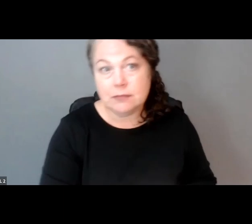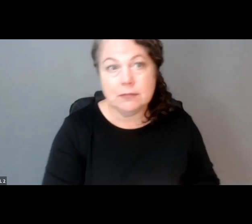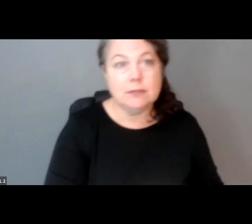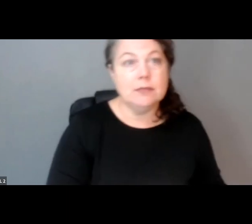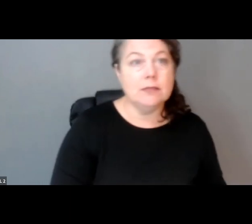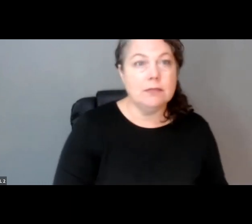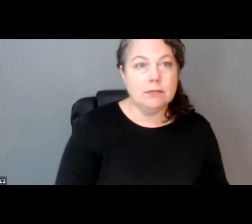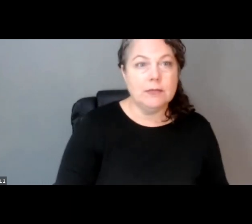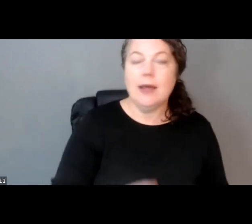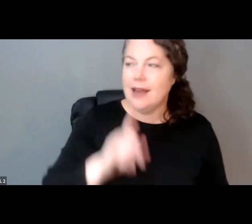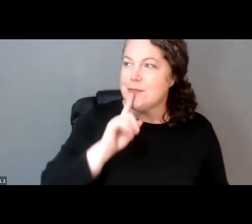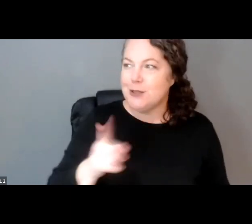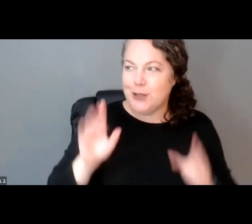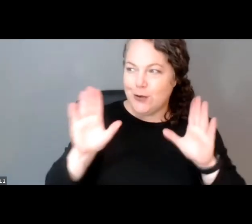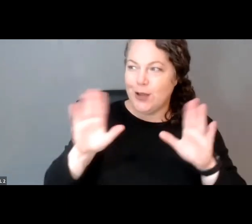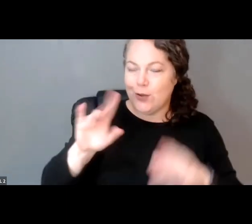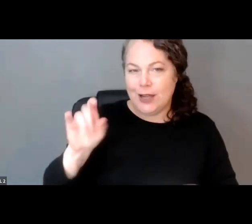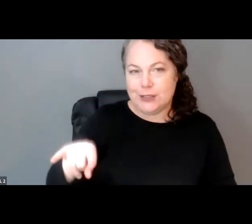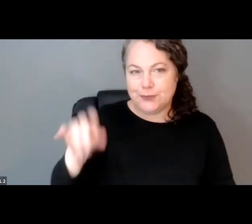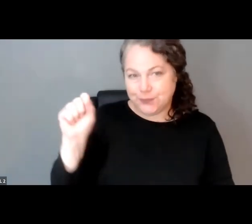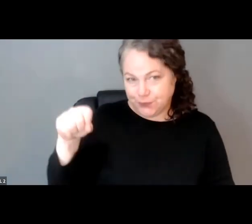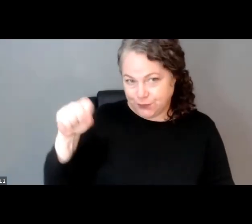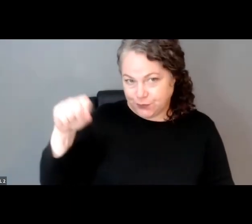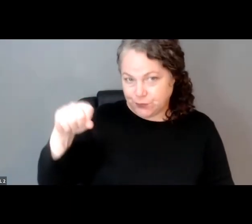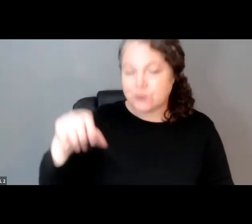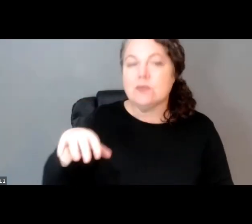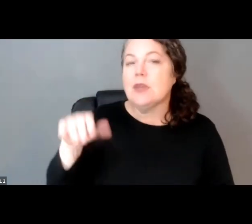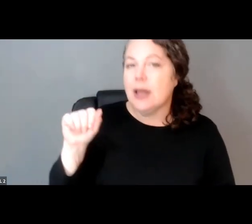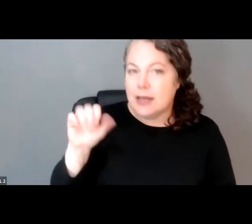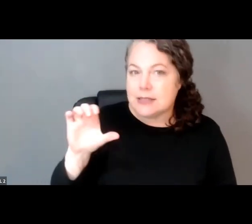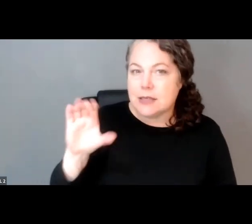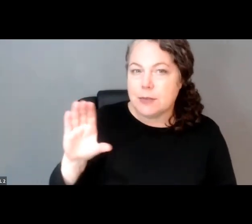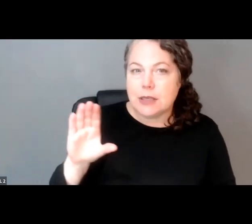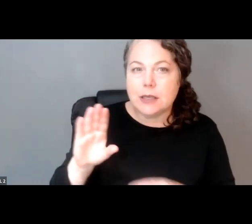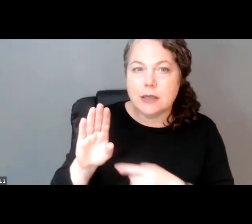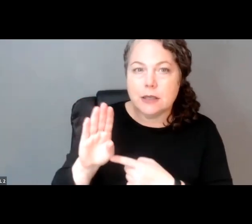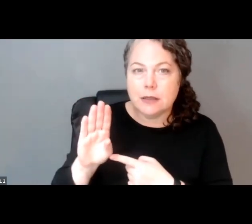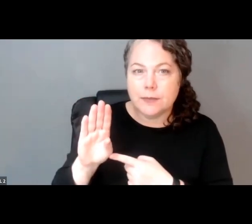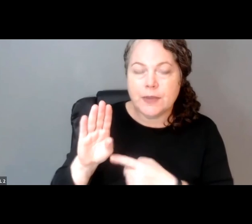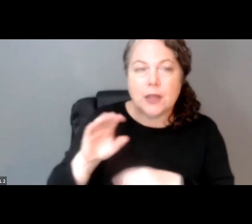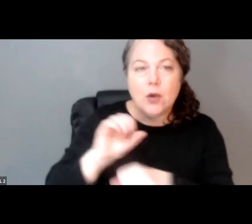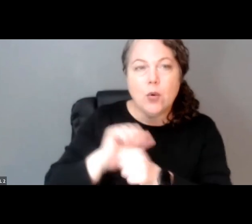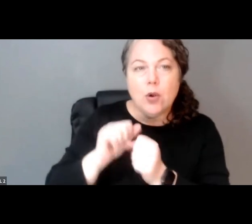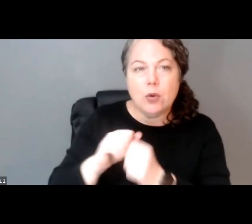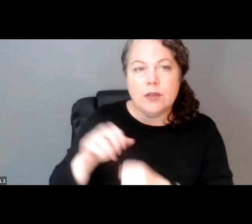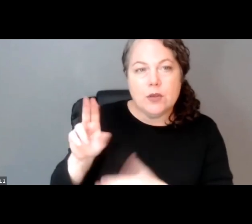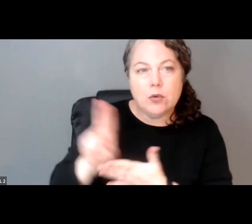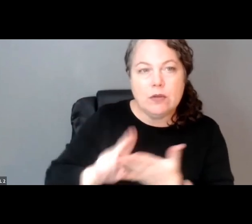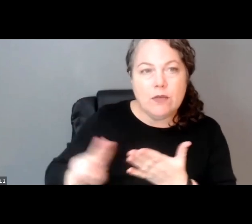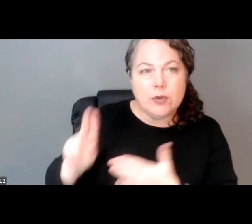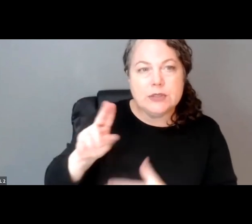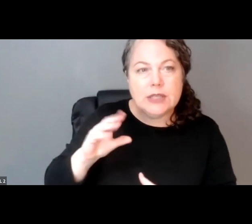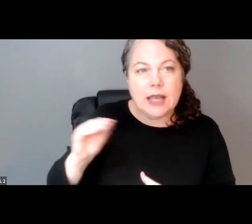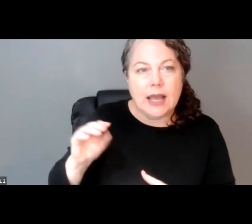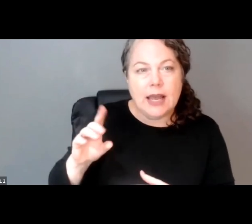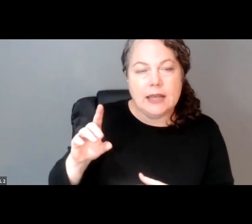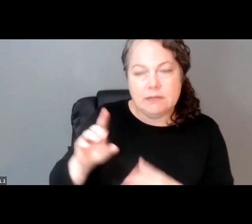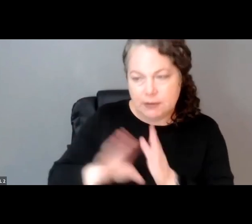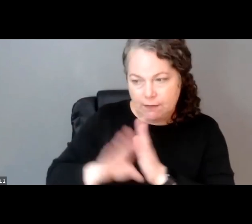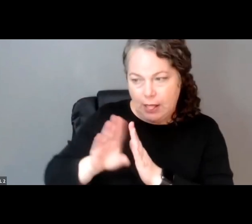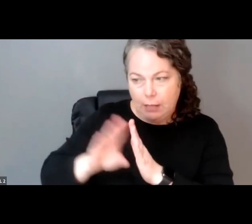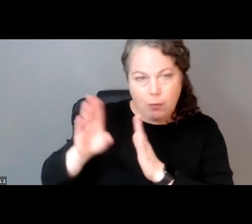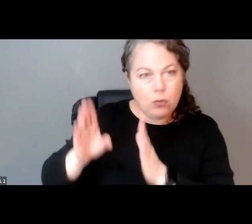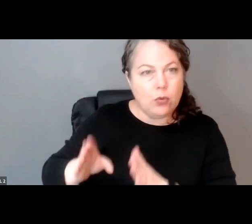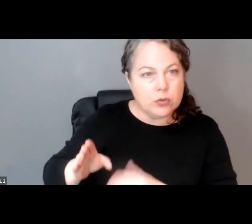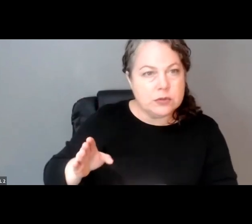Absolutely. What a great question. So yes, ACB does work with universities and developers. We are actually a member